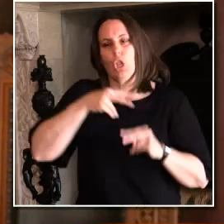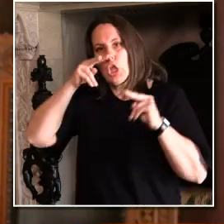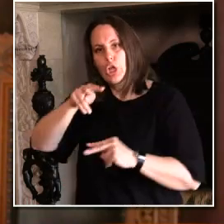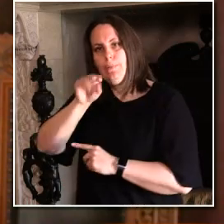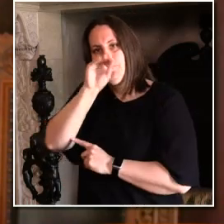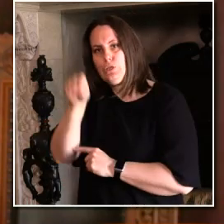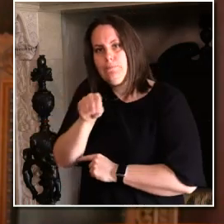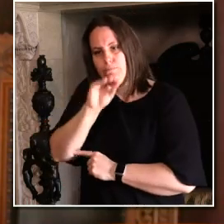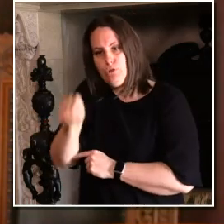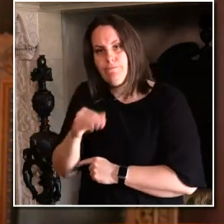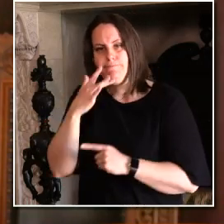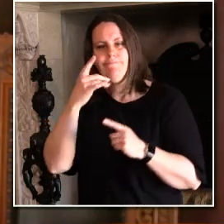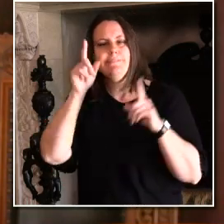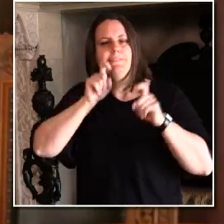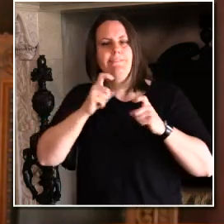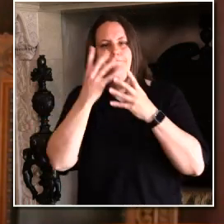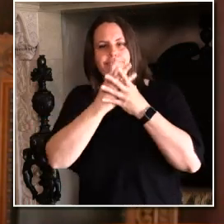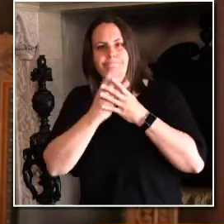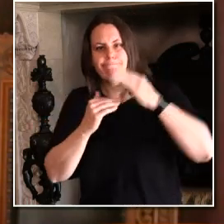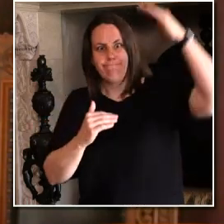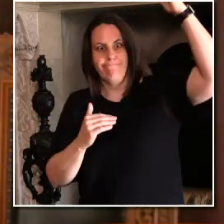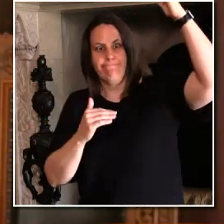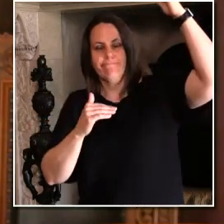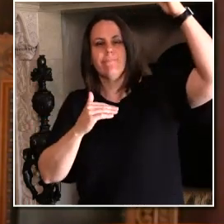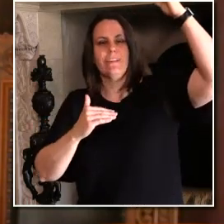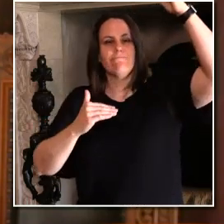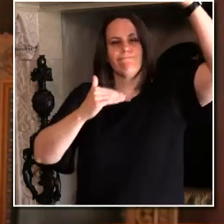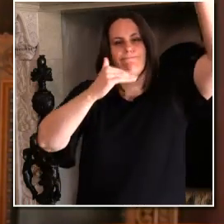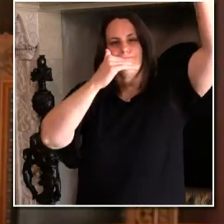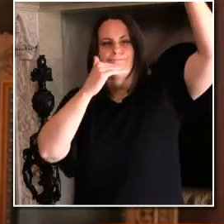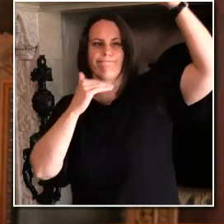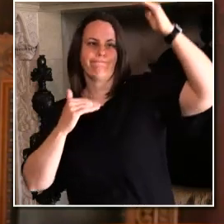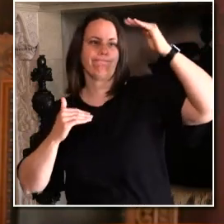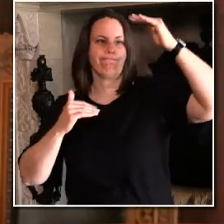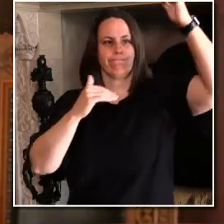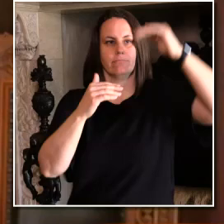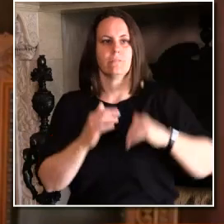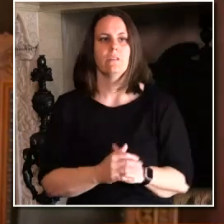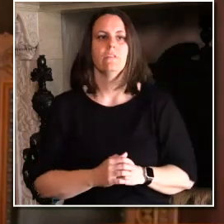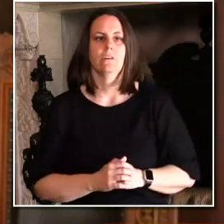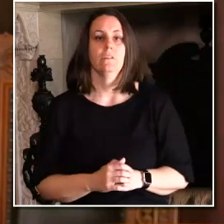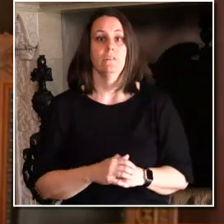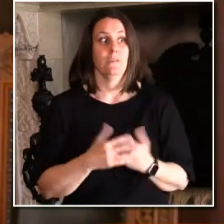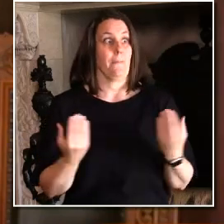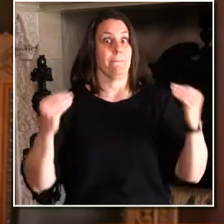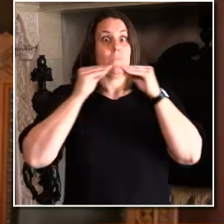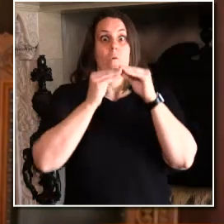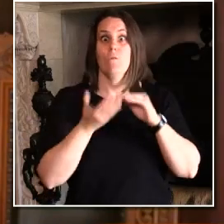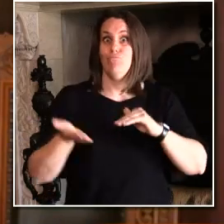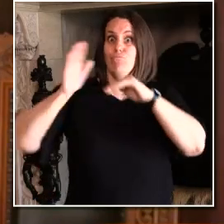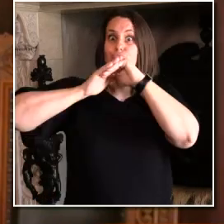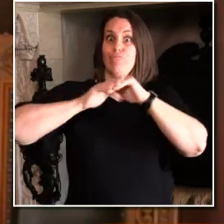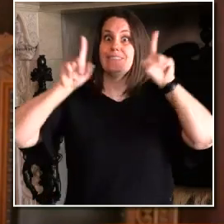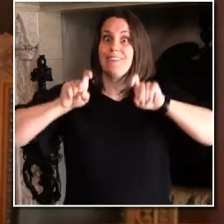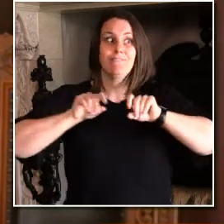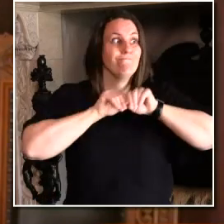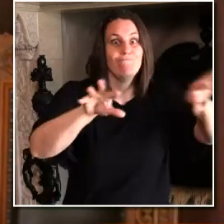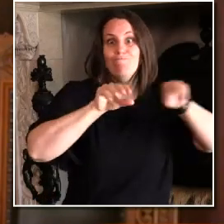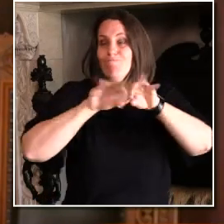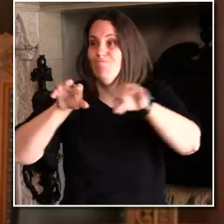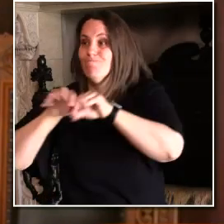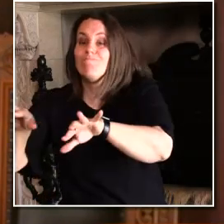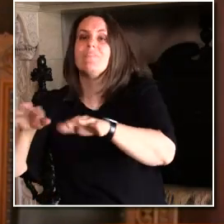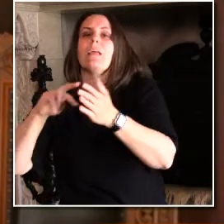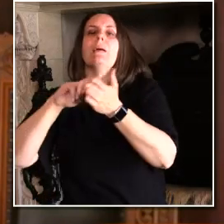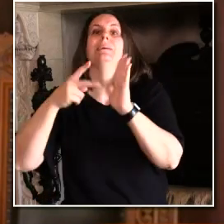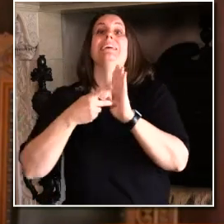especially now as we're seeing an increase in the number of tests that are happening on a daily basis, and hope to continue to see that number of tests that are being